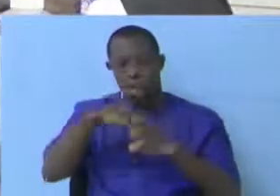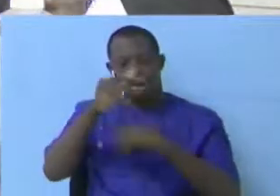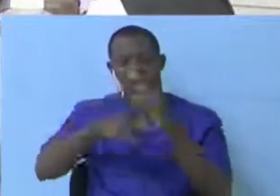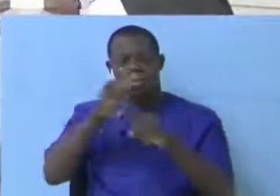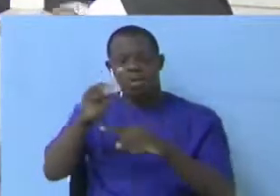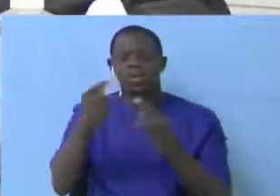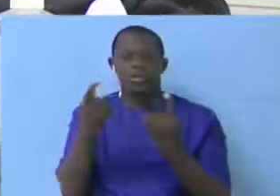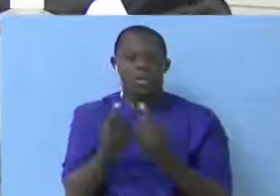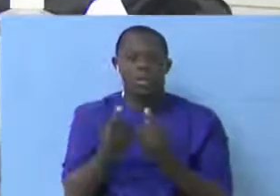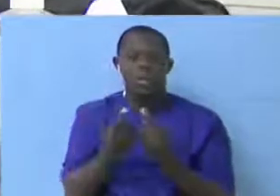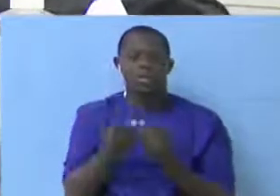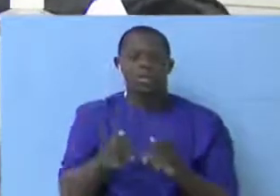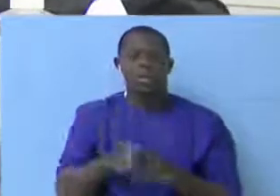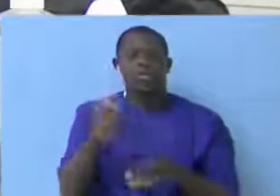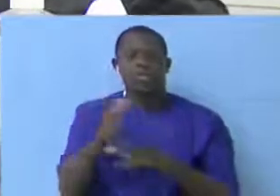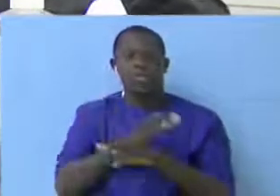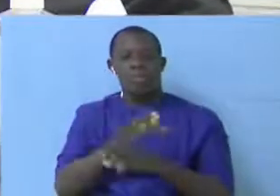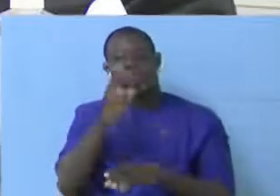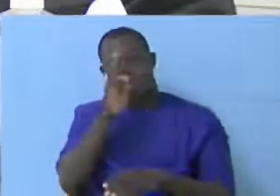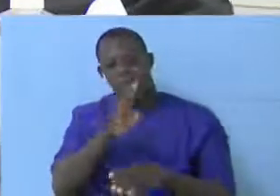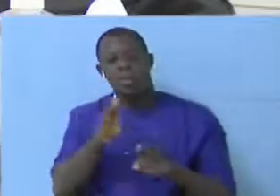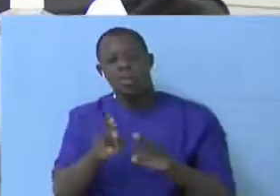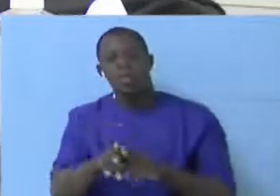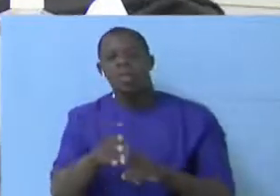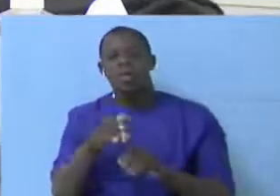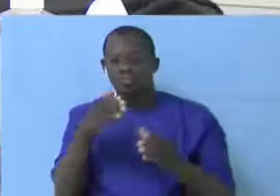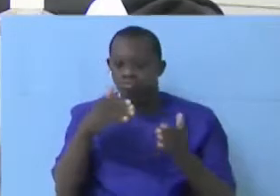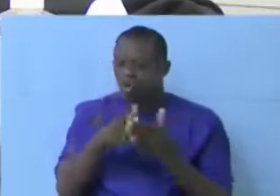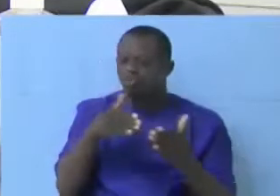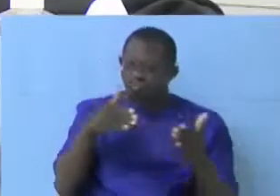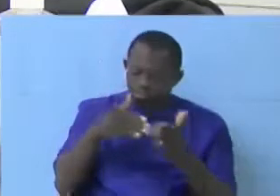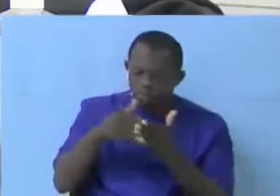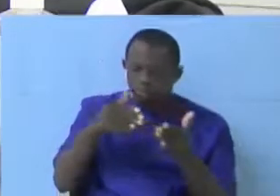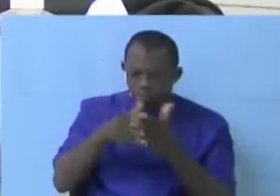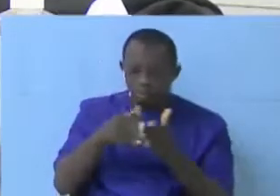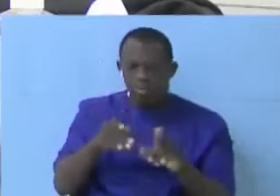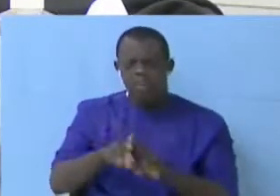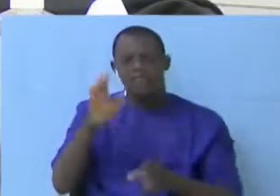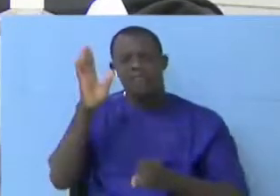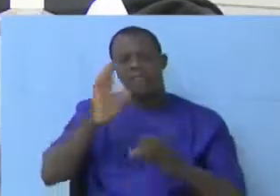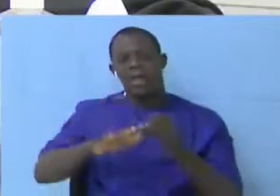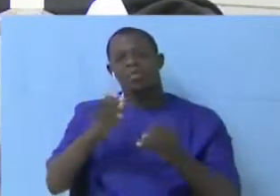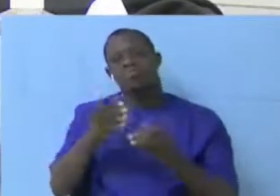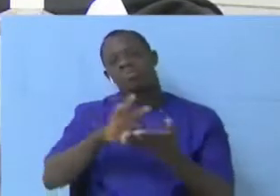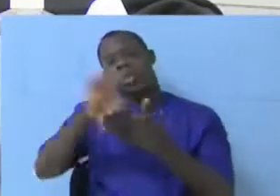was a little push and pull, but finally they were handed over to other units to deal with.